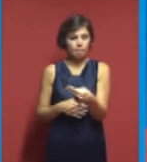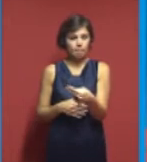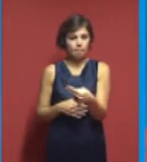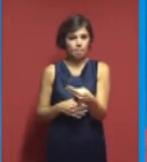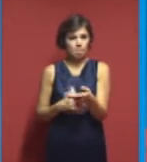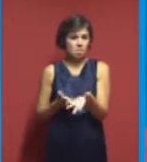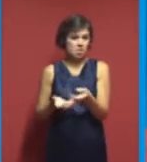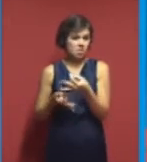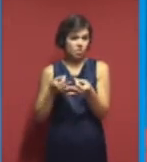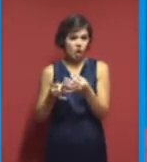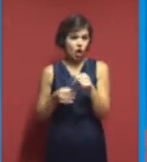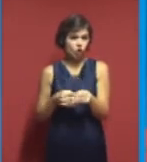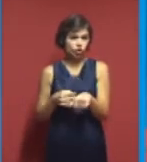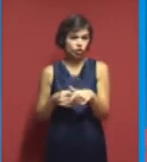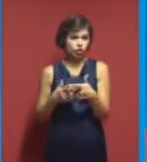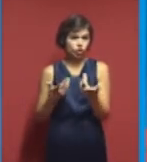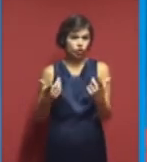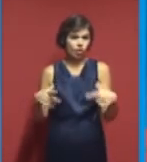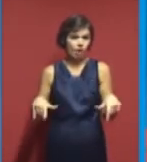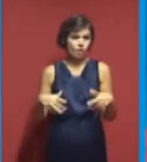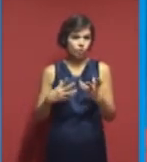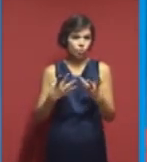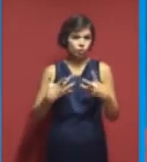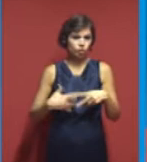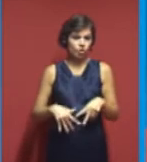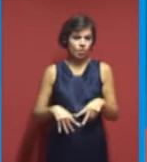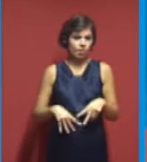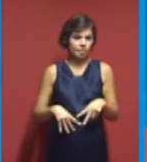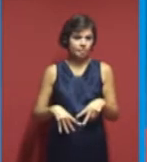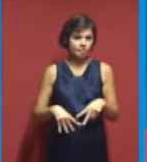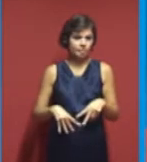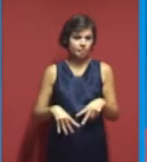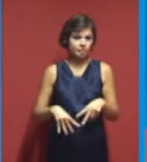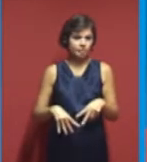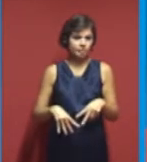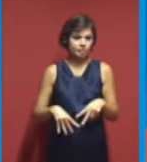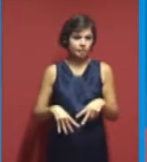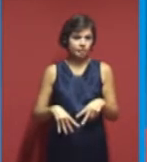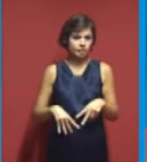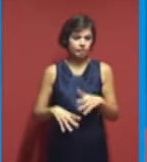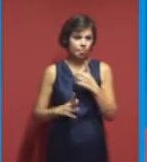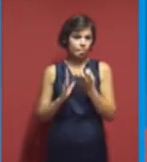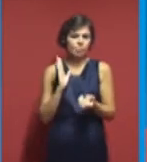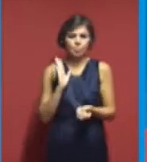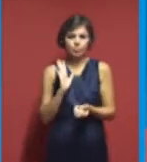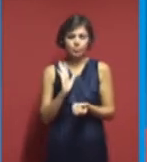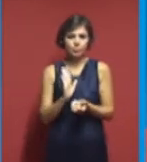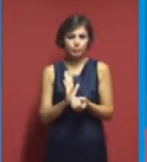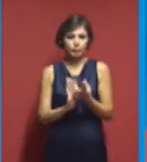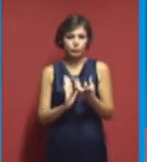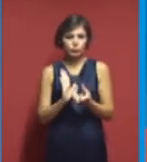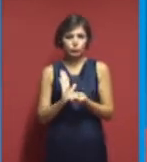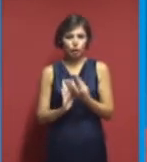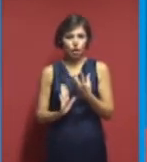city to mainly when we can have cheap labor, hand labor, and then we import products, but actually what we produce is just